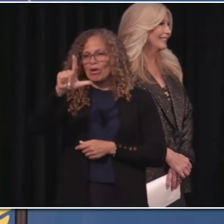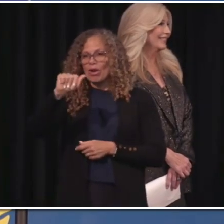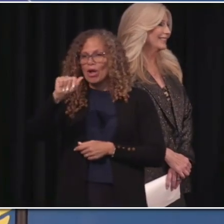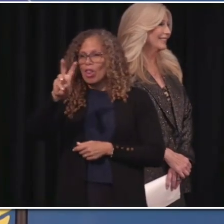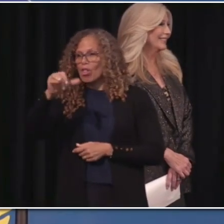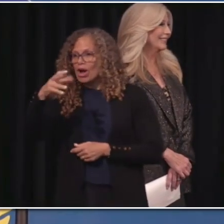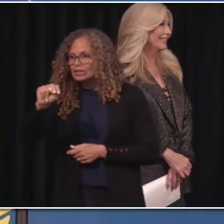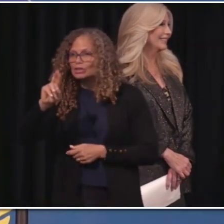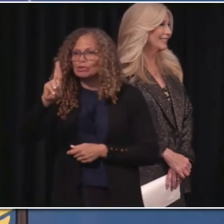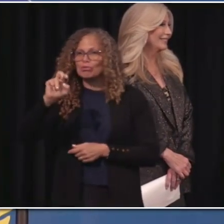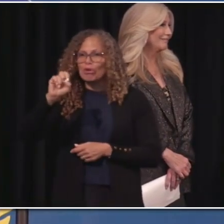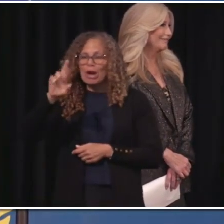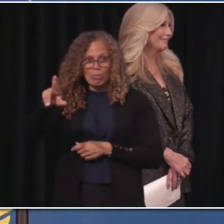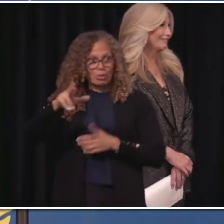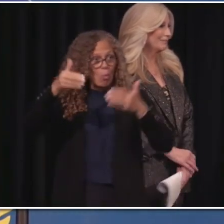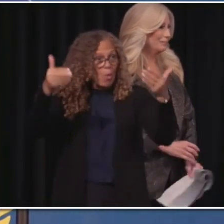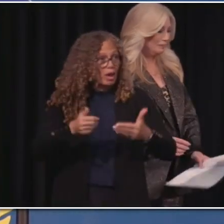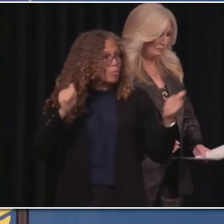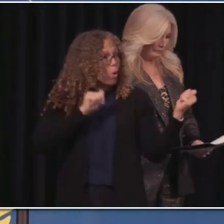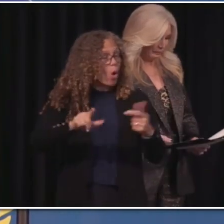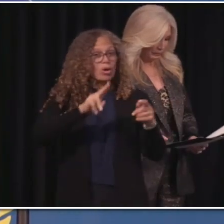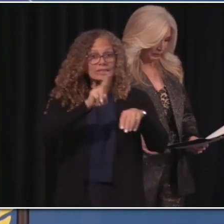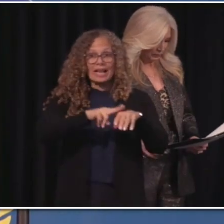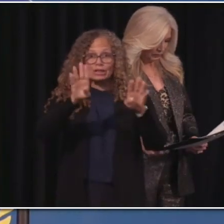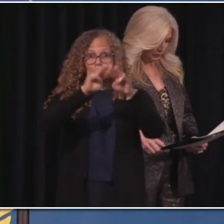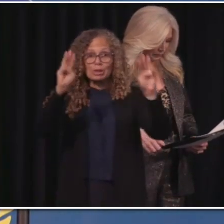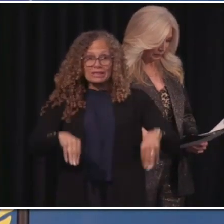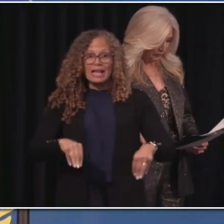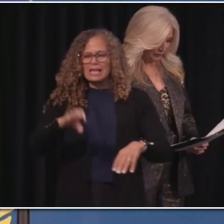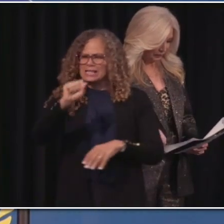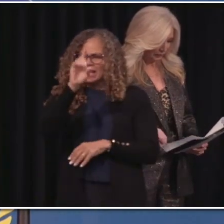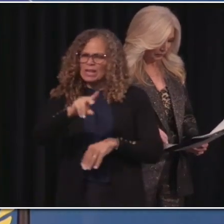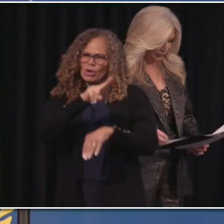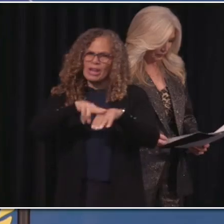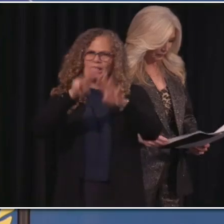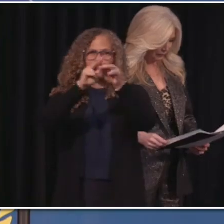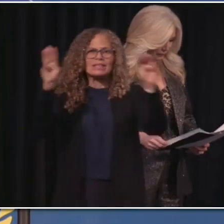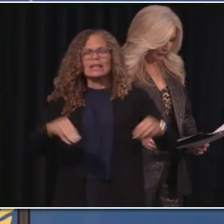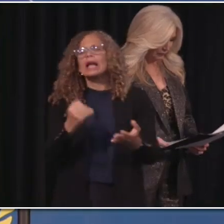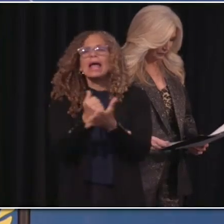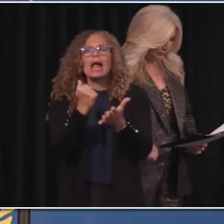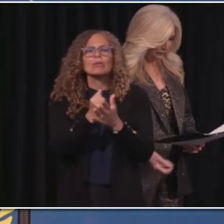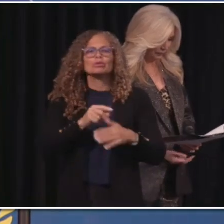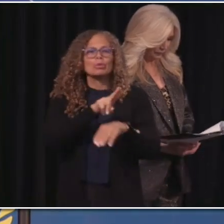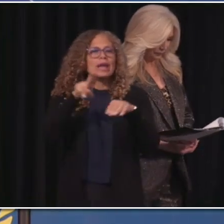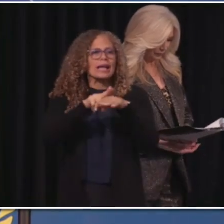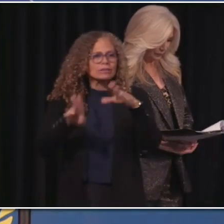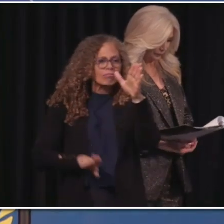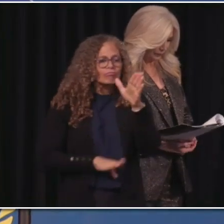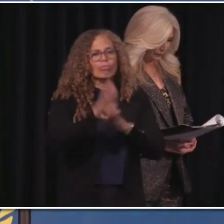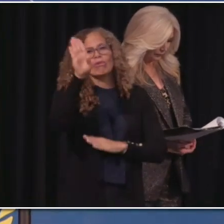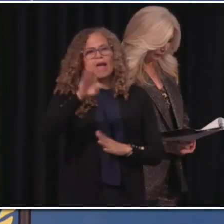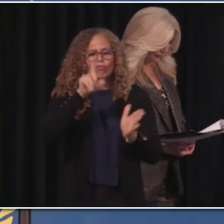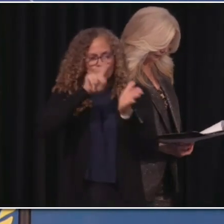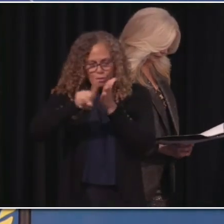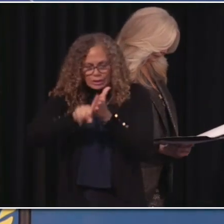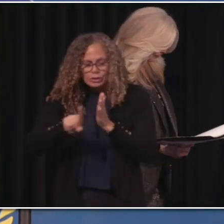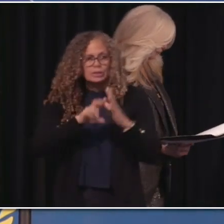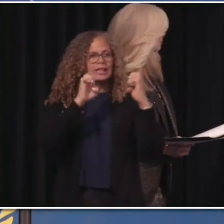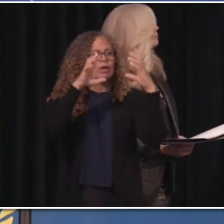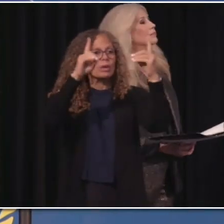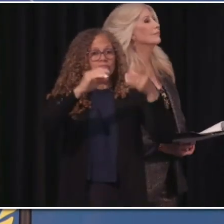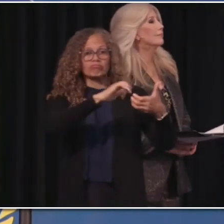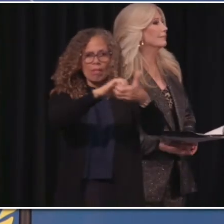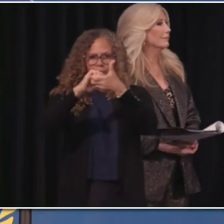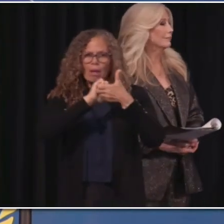you to the museum. The San Diego Natural History Museum helps nature thrive through research, education, and